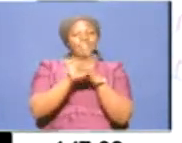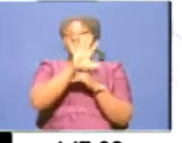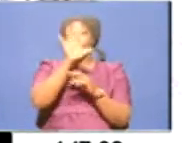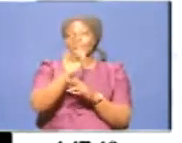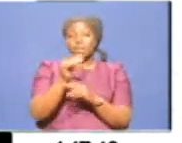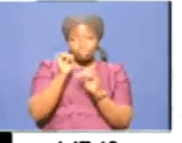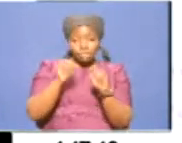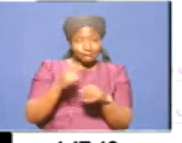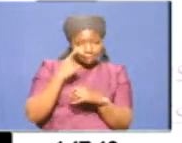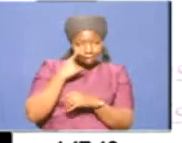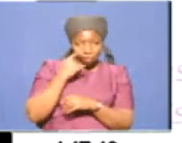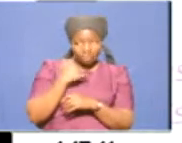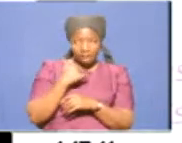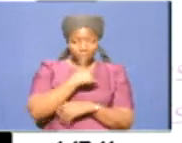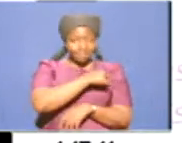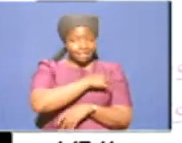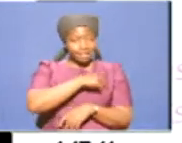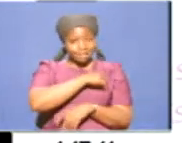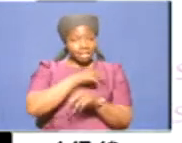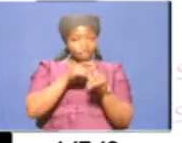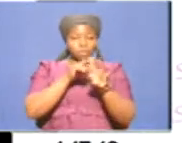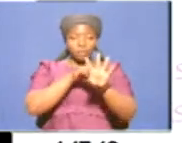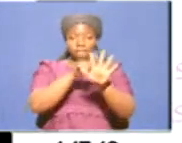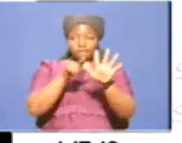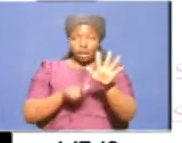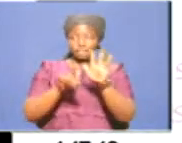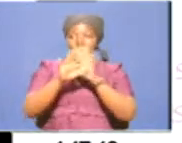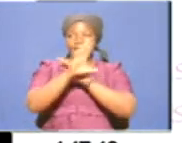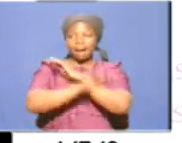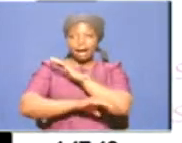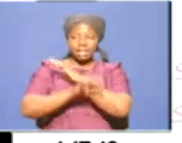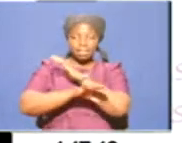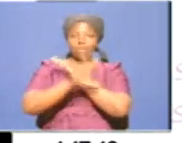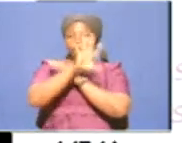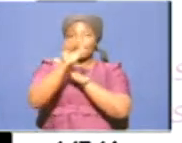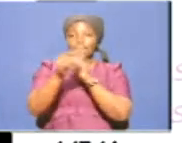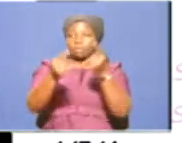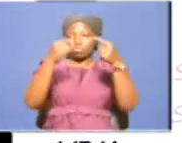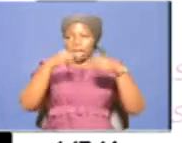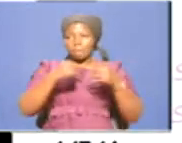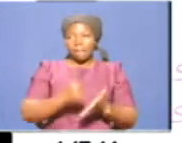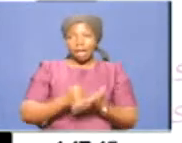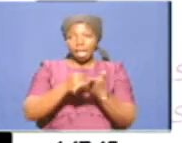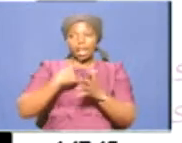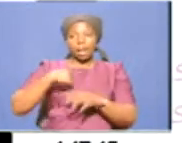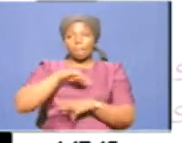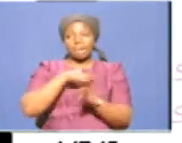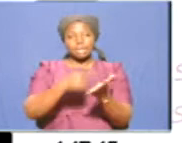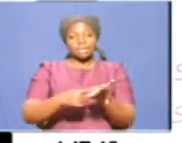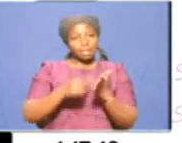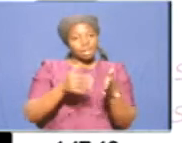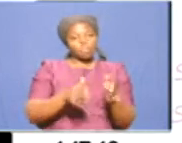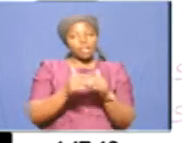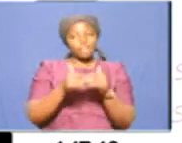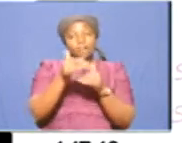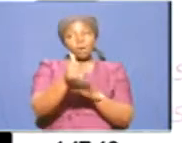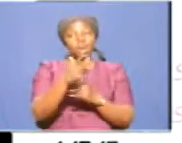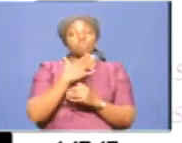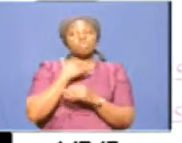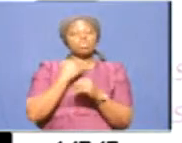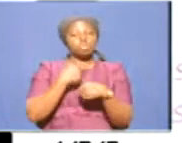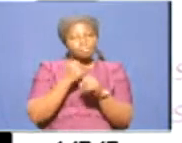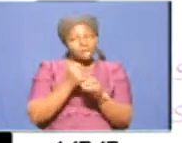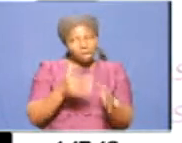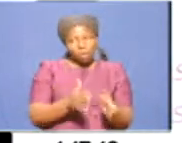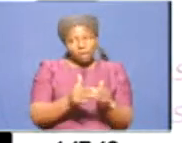have delegates from 5 countries of Africa to come and help us chart a way forward. We want to map a way forward as Africans, because